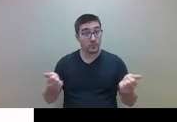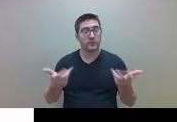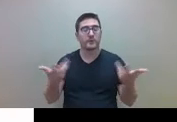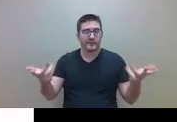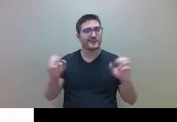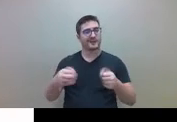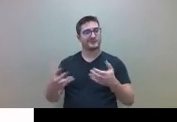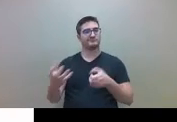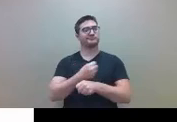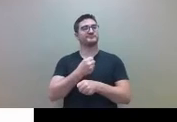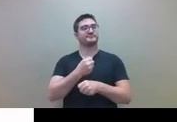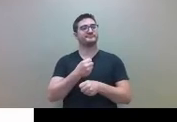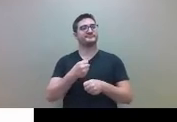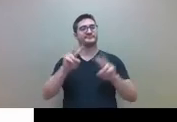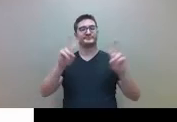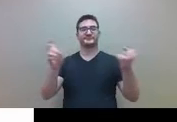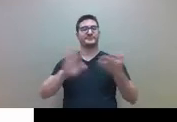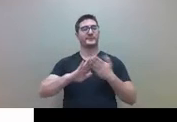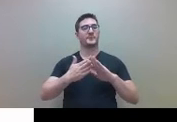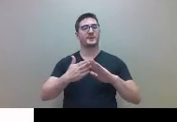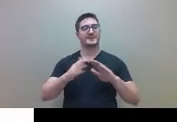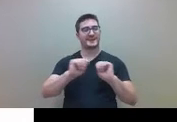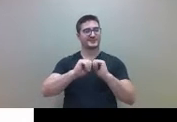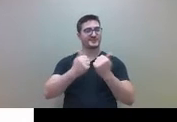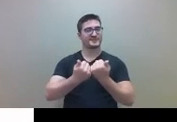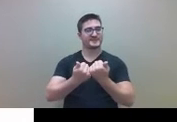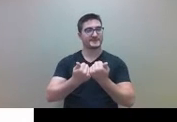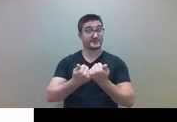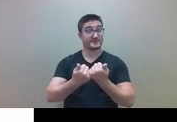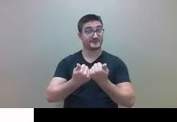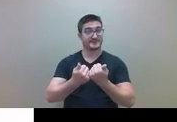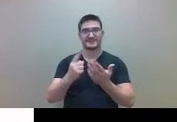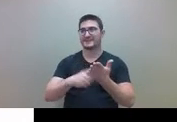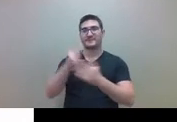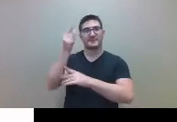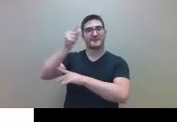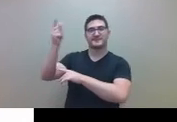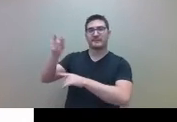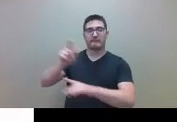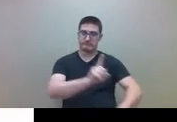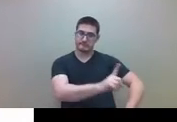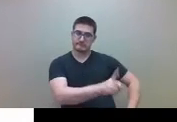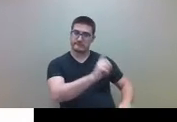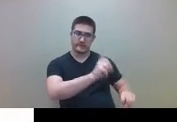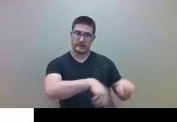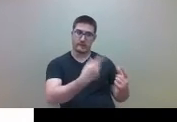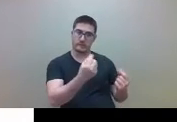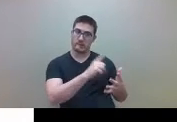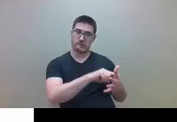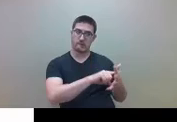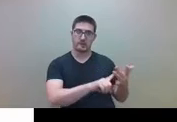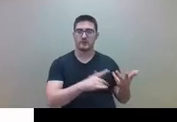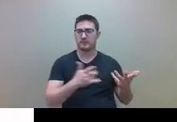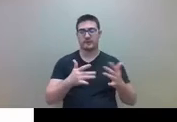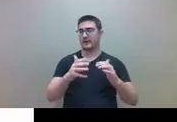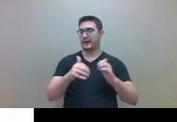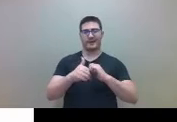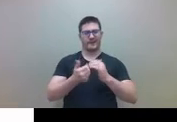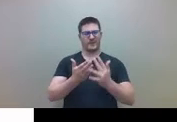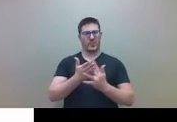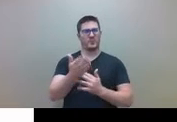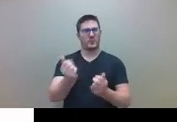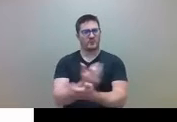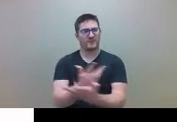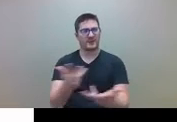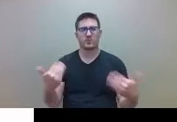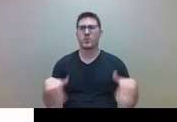in hospitals and in the community, and all the red tape with the government and all of these things. So it's important to have that person